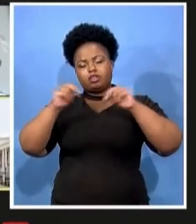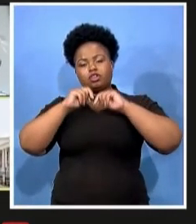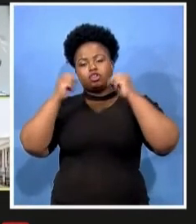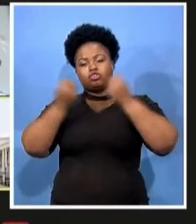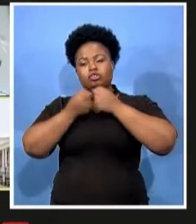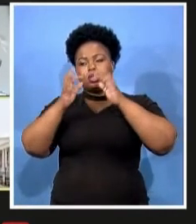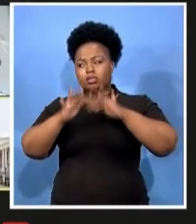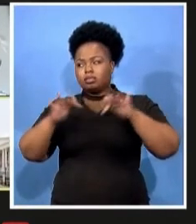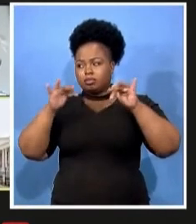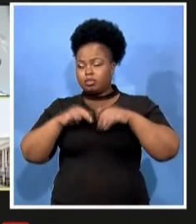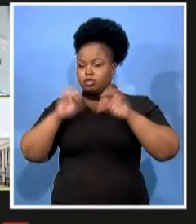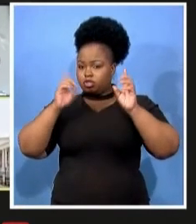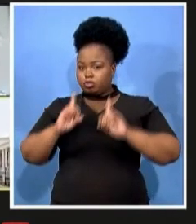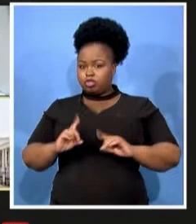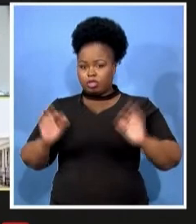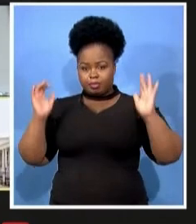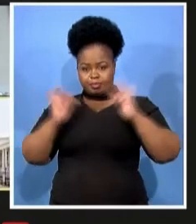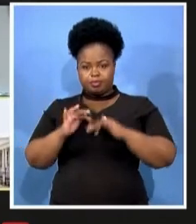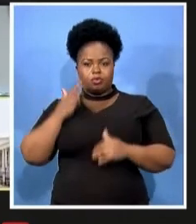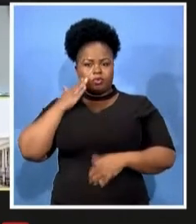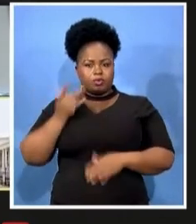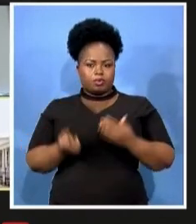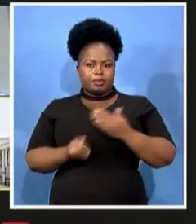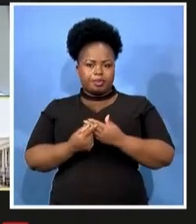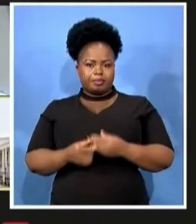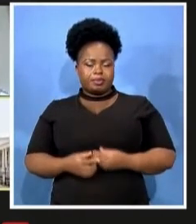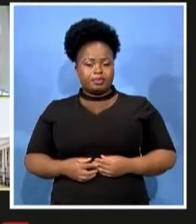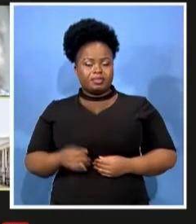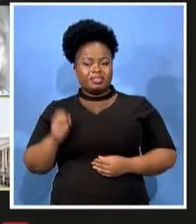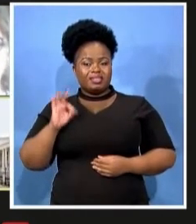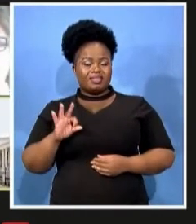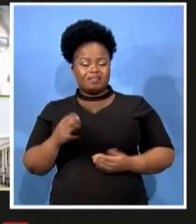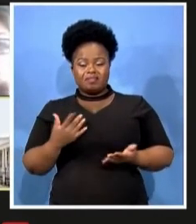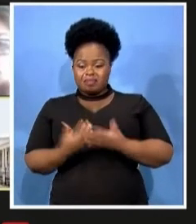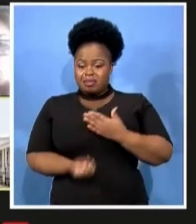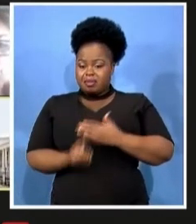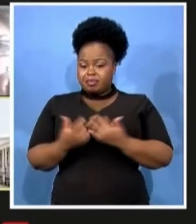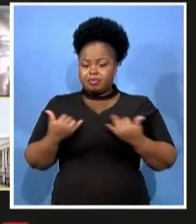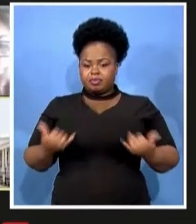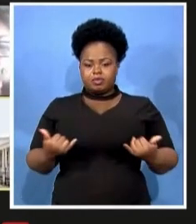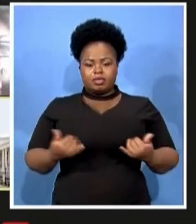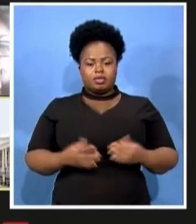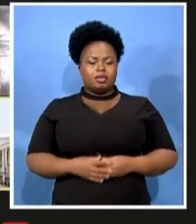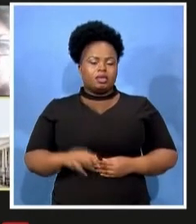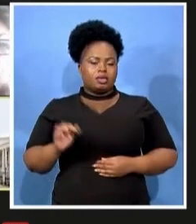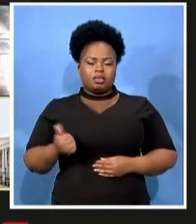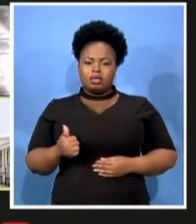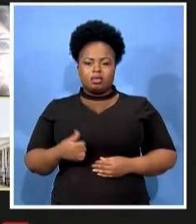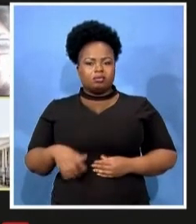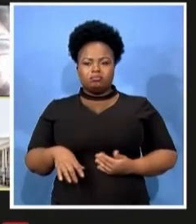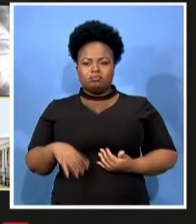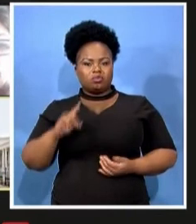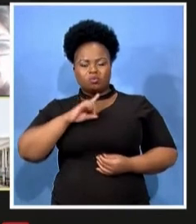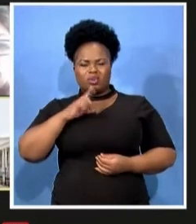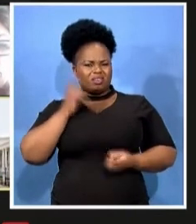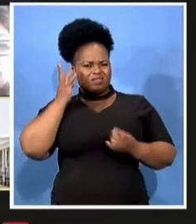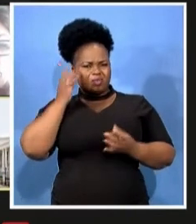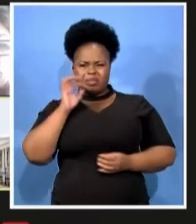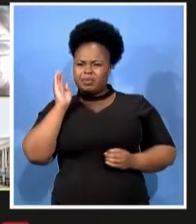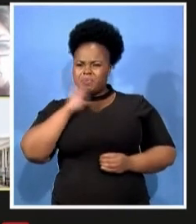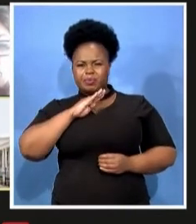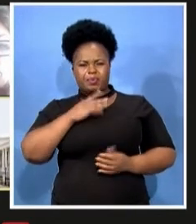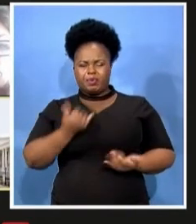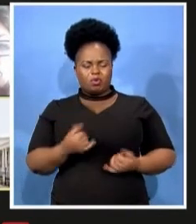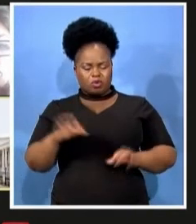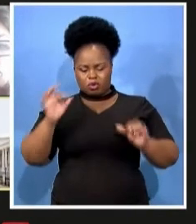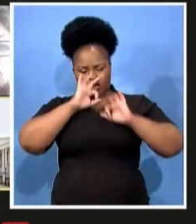matters. If that sitting was to sit today, nobody has any information clearly as to lead and support from all